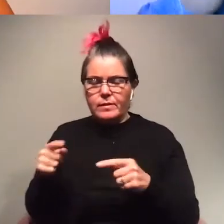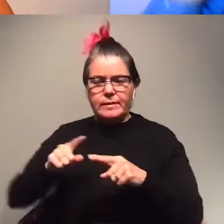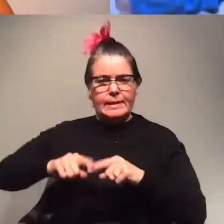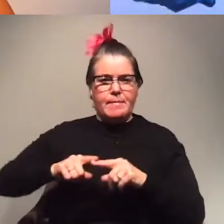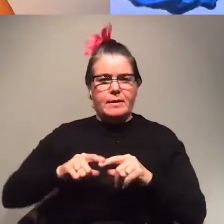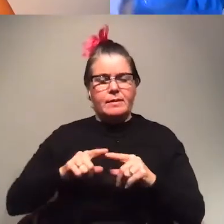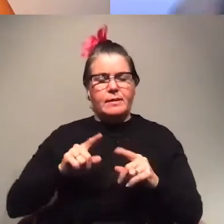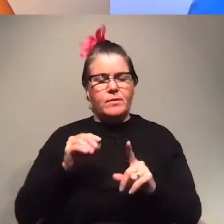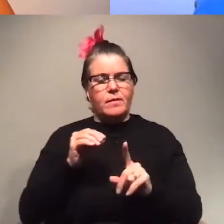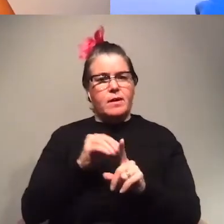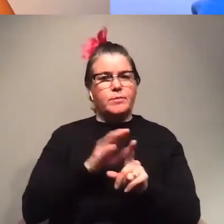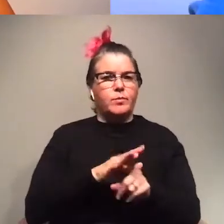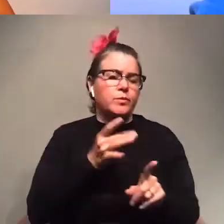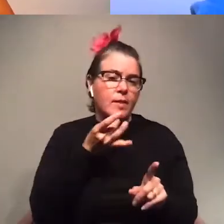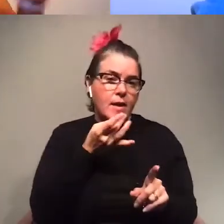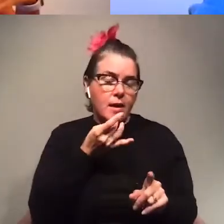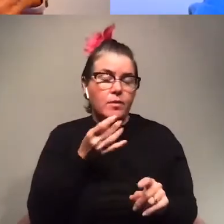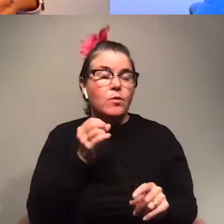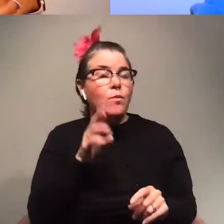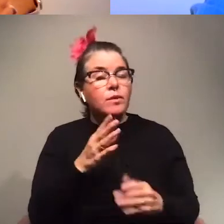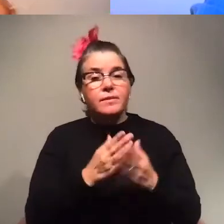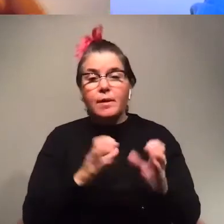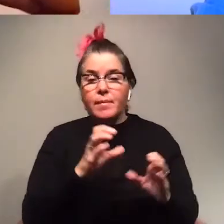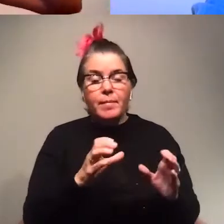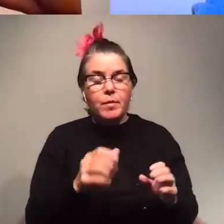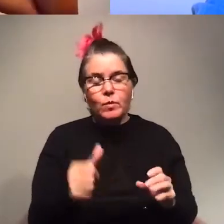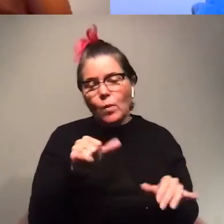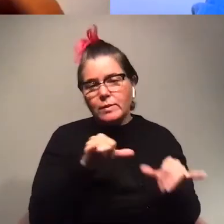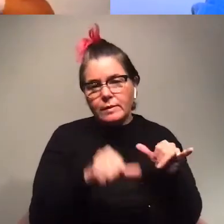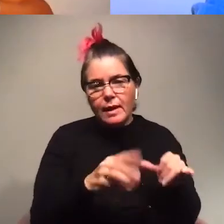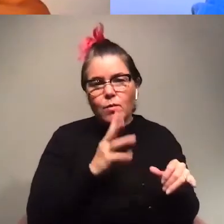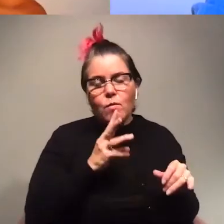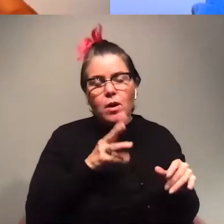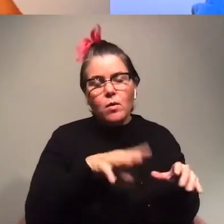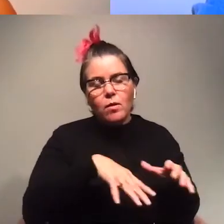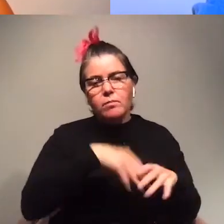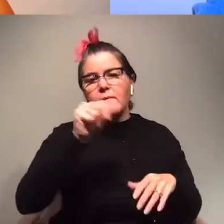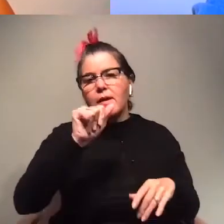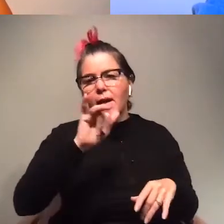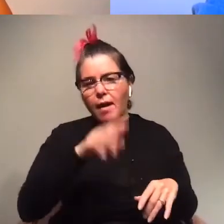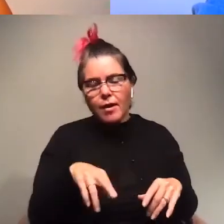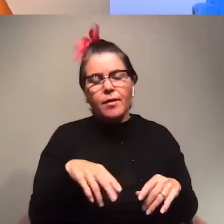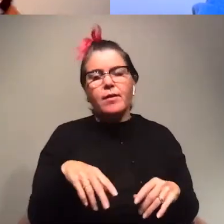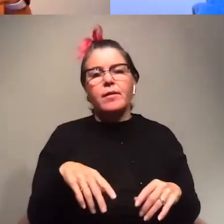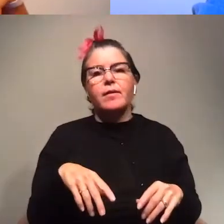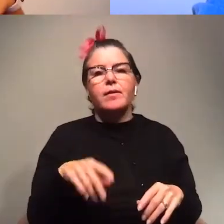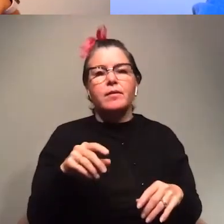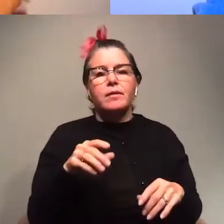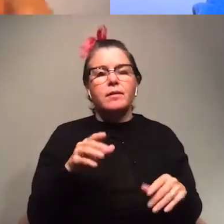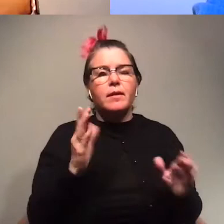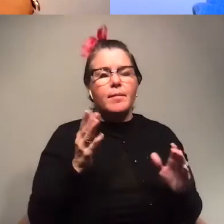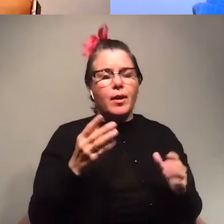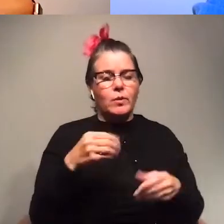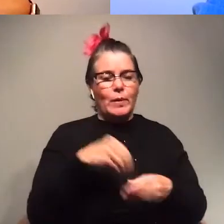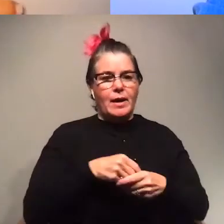to light, or certain chemicals are not going to stay in water, they're going to go into air versus like going into our sediment or our bloodstream